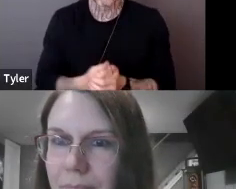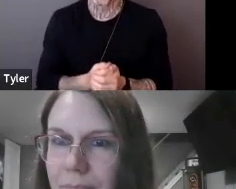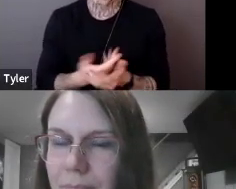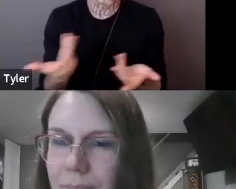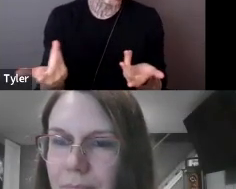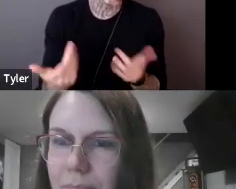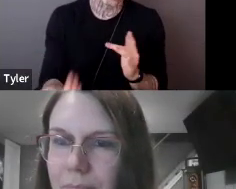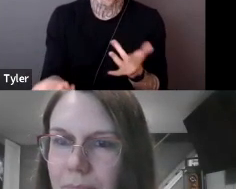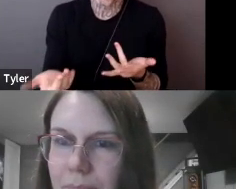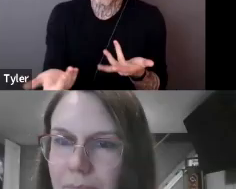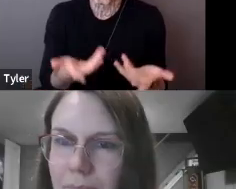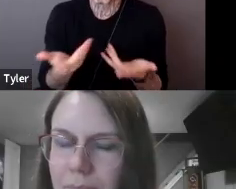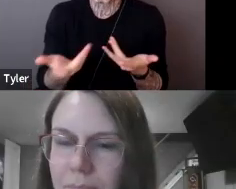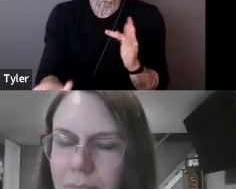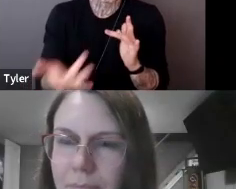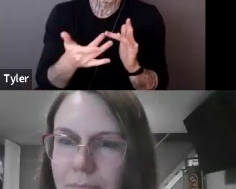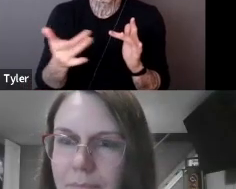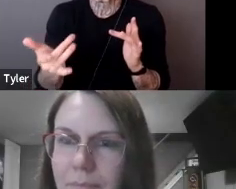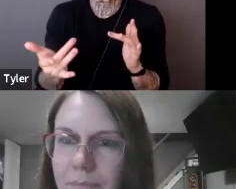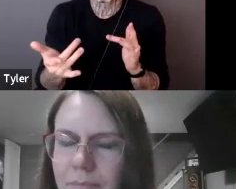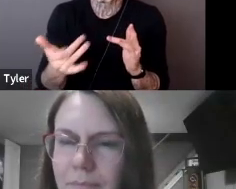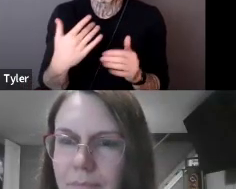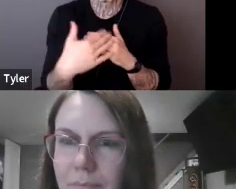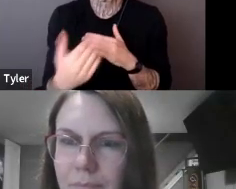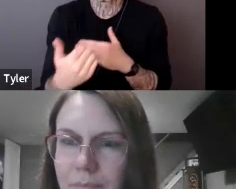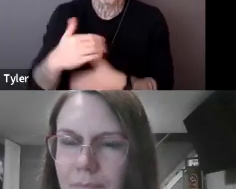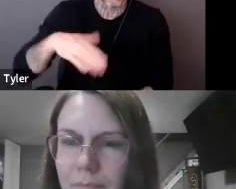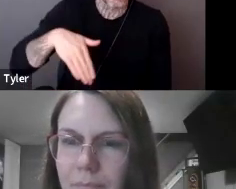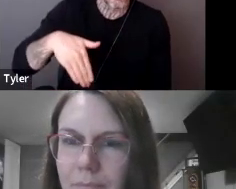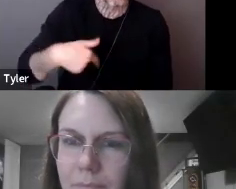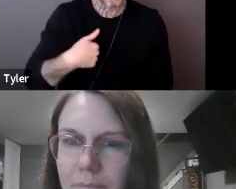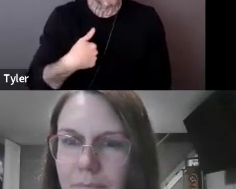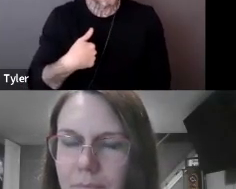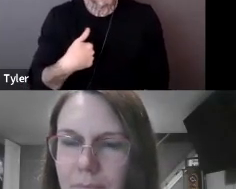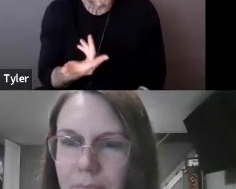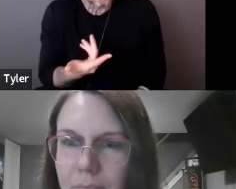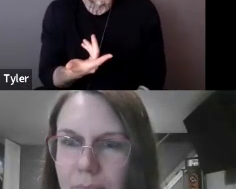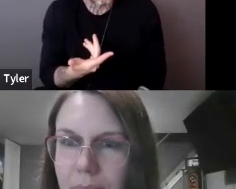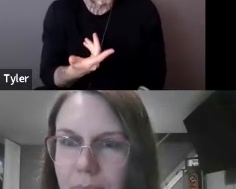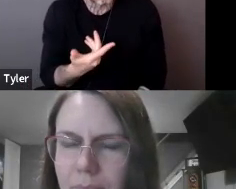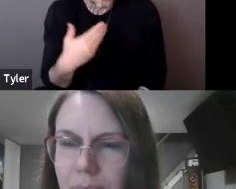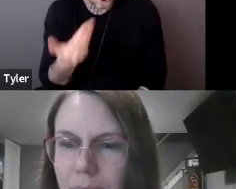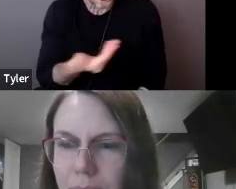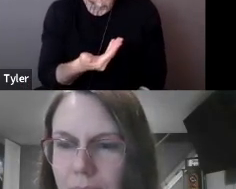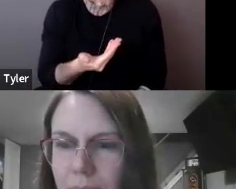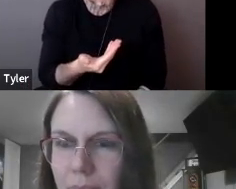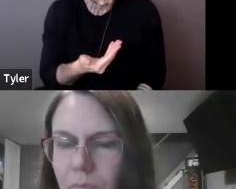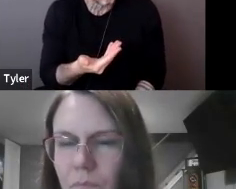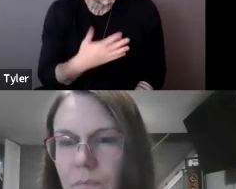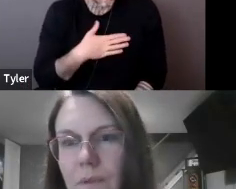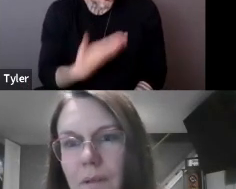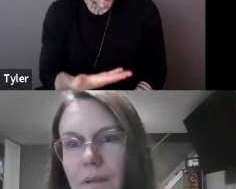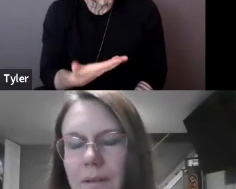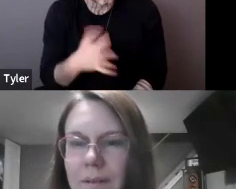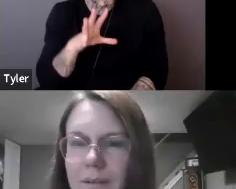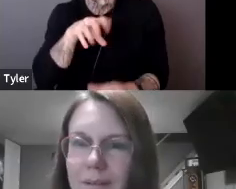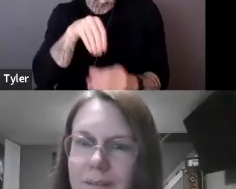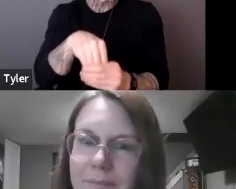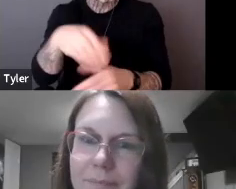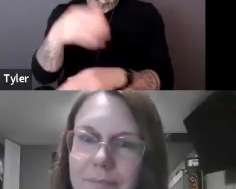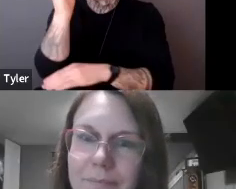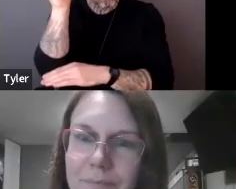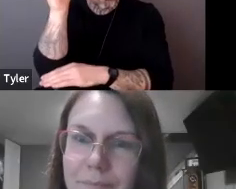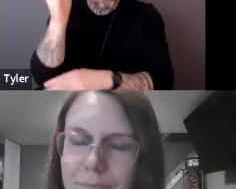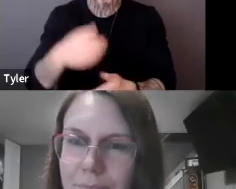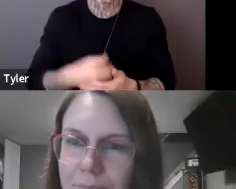but I would welcome the opportunity to talk to a group and talk further on this. I don't want to take up a lot of time, especially coming in late. But this